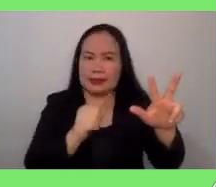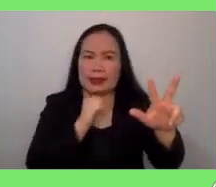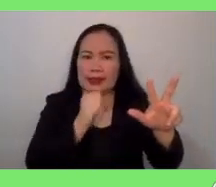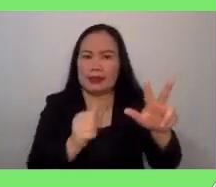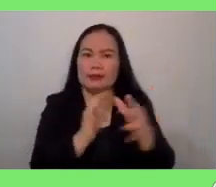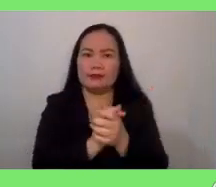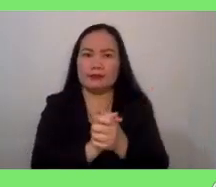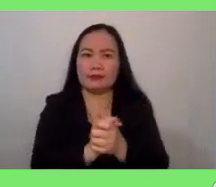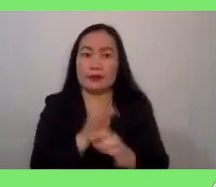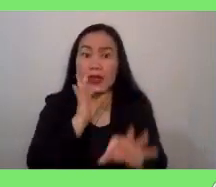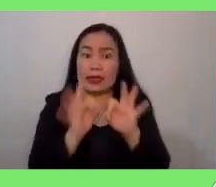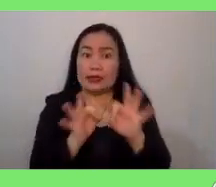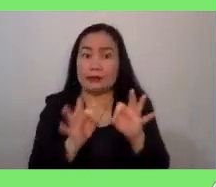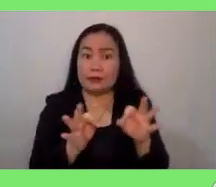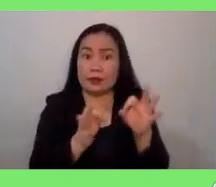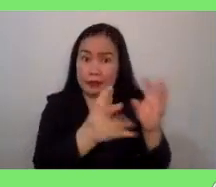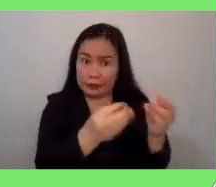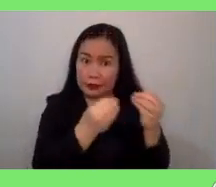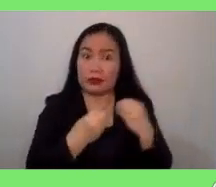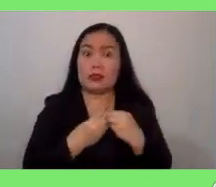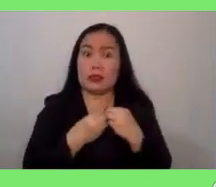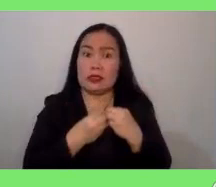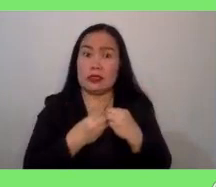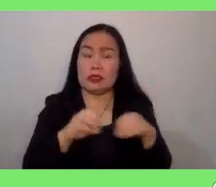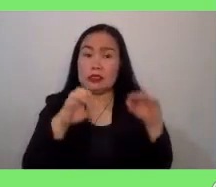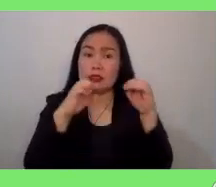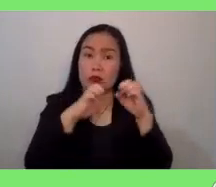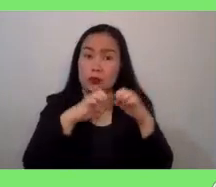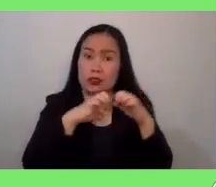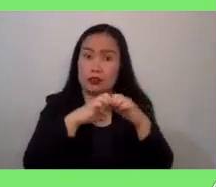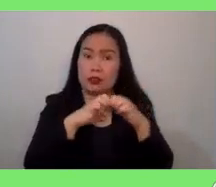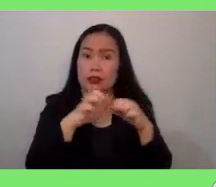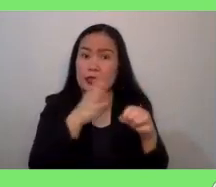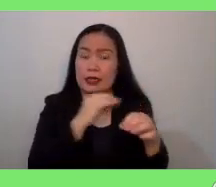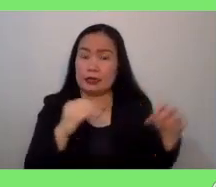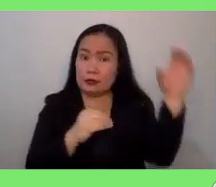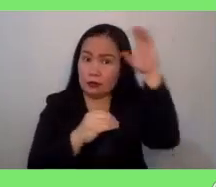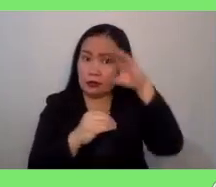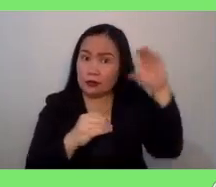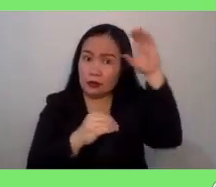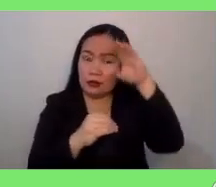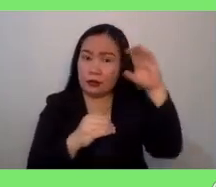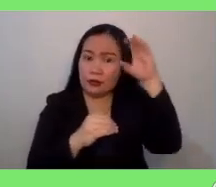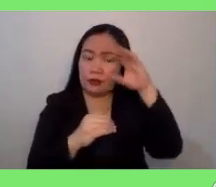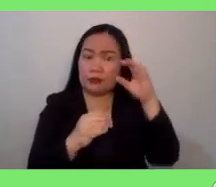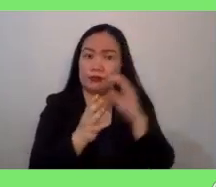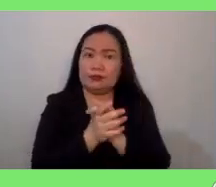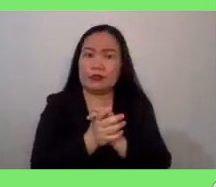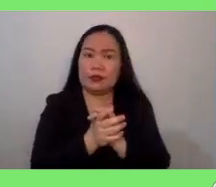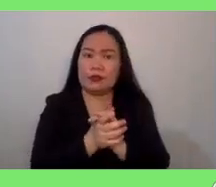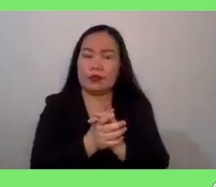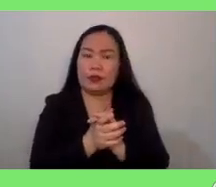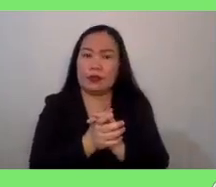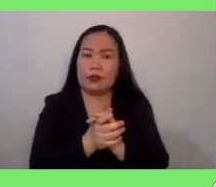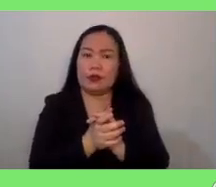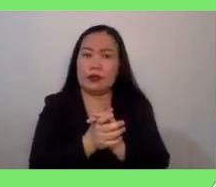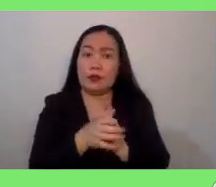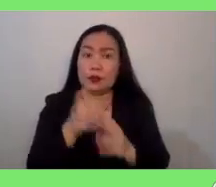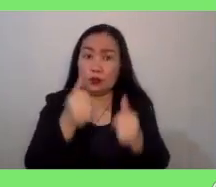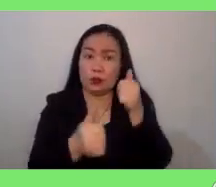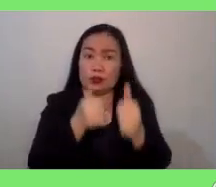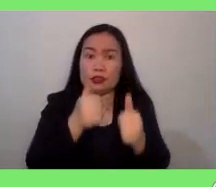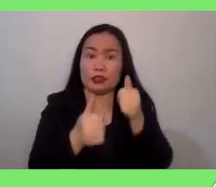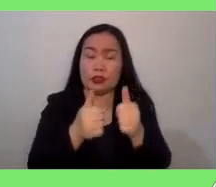Okay. So, kapag binibigyan po tayo ng ganiting equation at pinapahanap sa atin or pinapa-verify which one